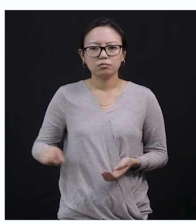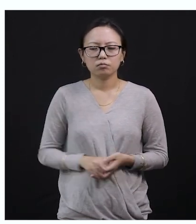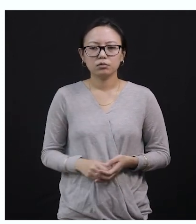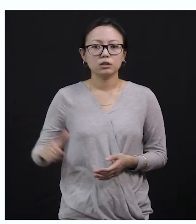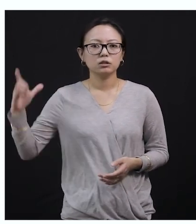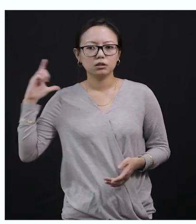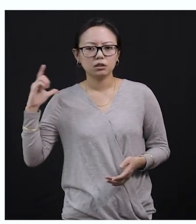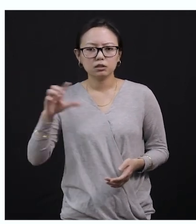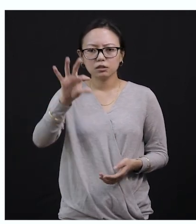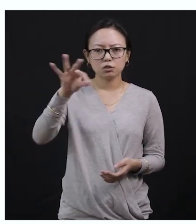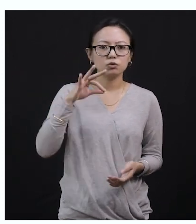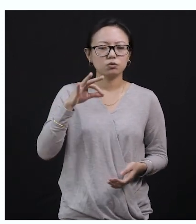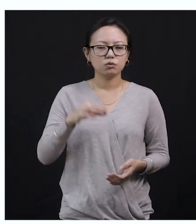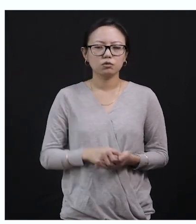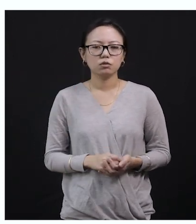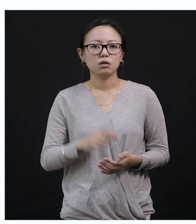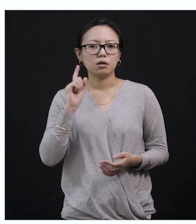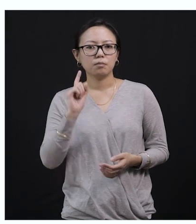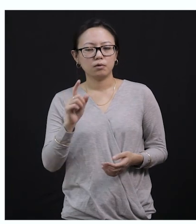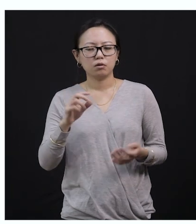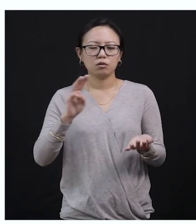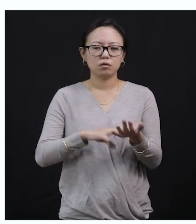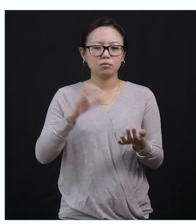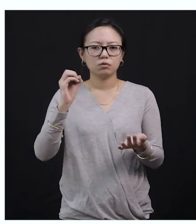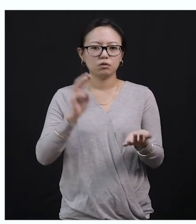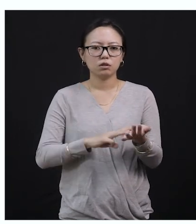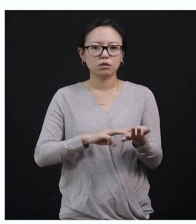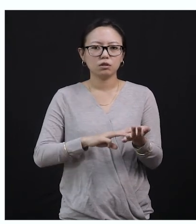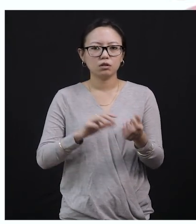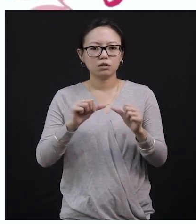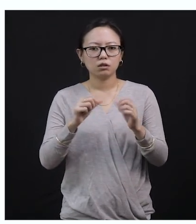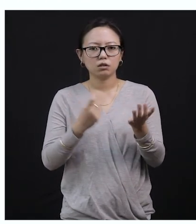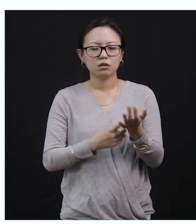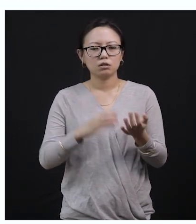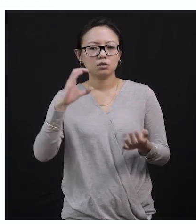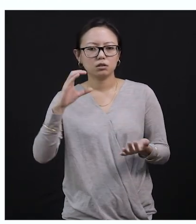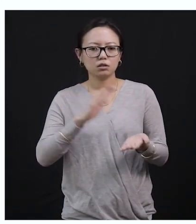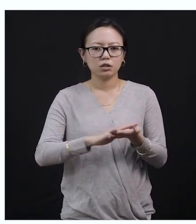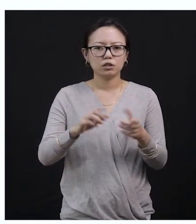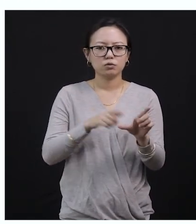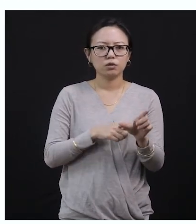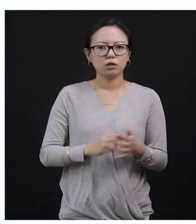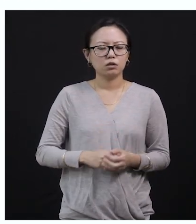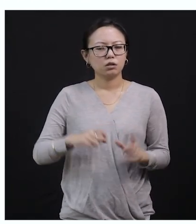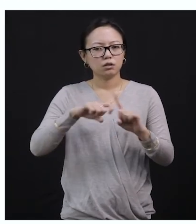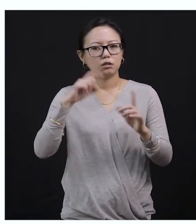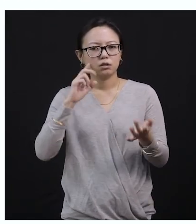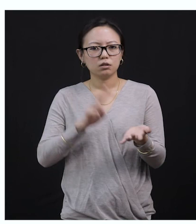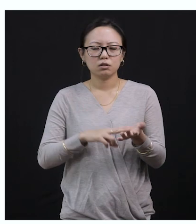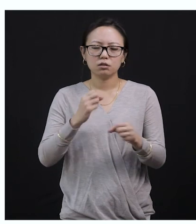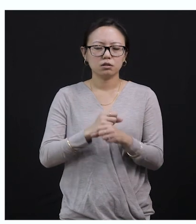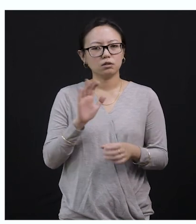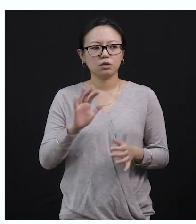majority, whoever selects a person, that person becomes the ruler. Okay, so thank you very much, my